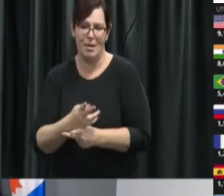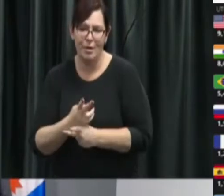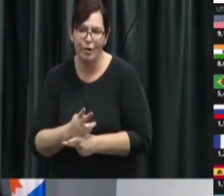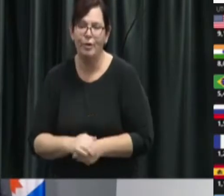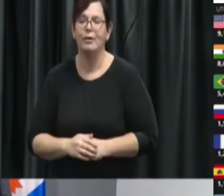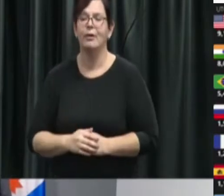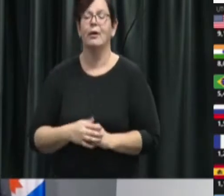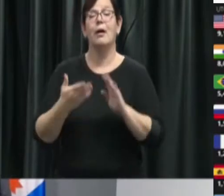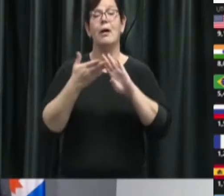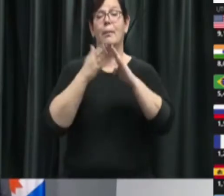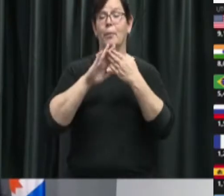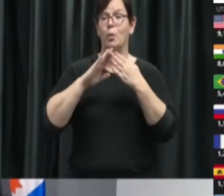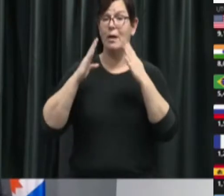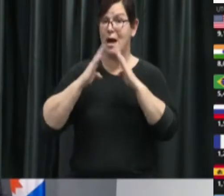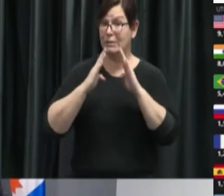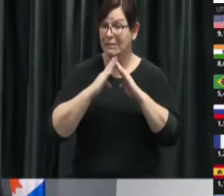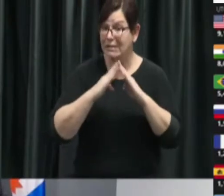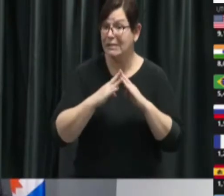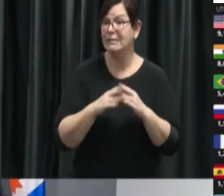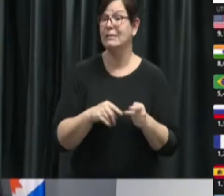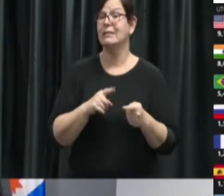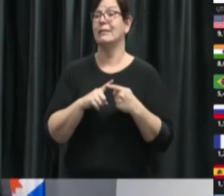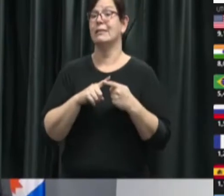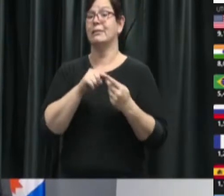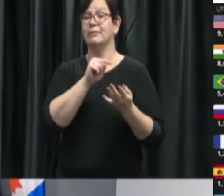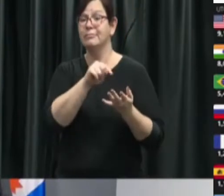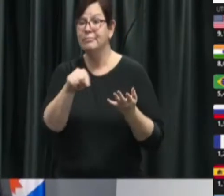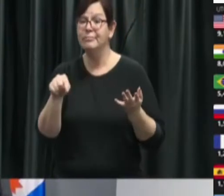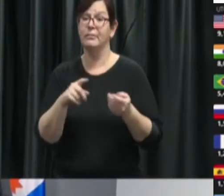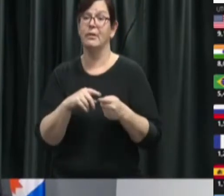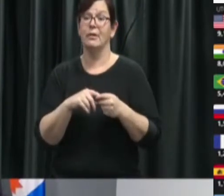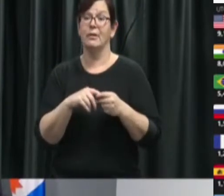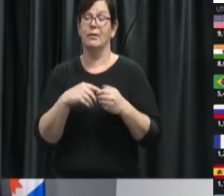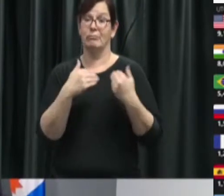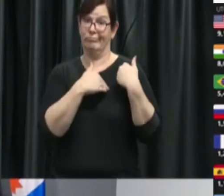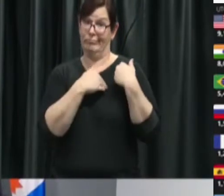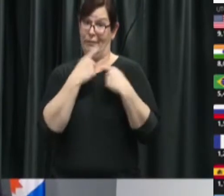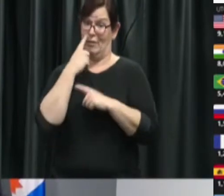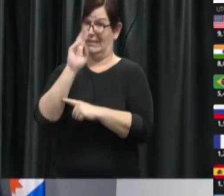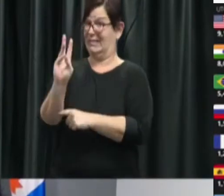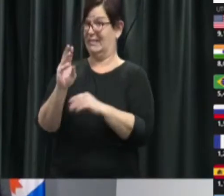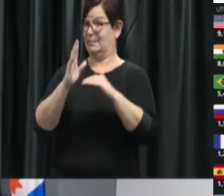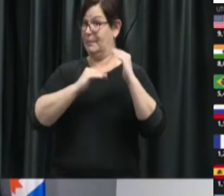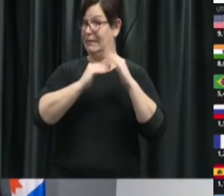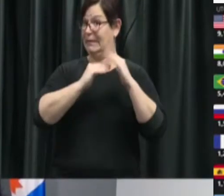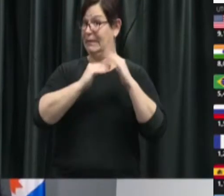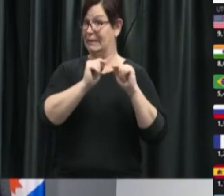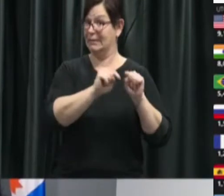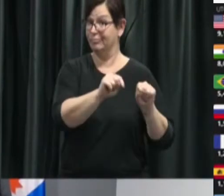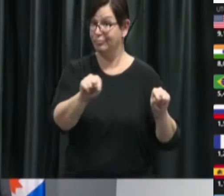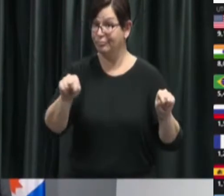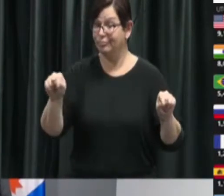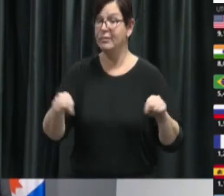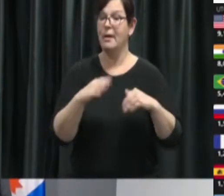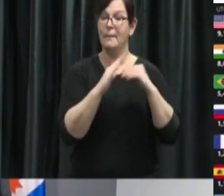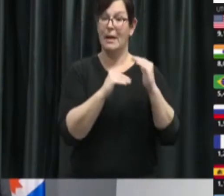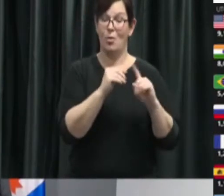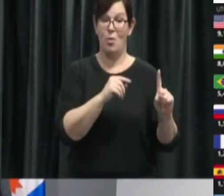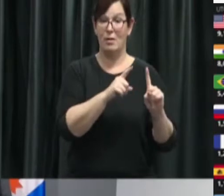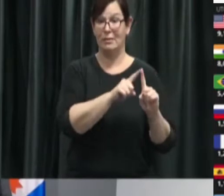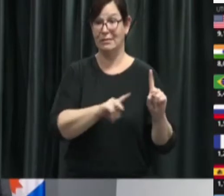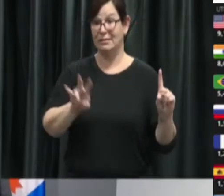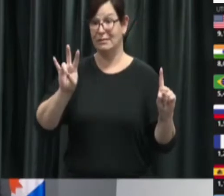6 senior-designated buildings in wards 1, 7, and 5 in the north and west part of the city. During the